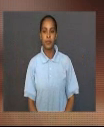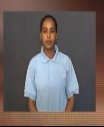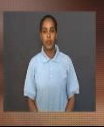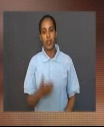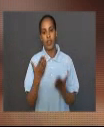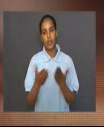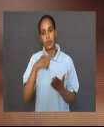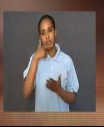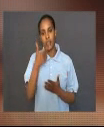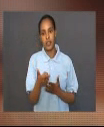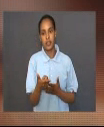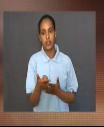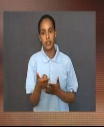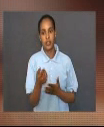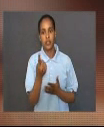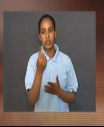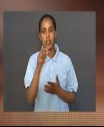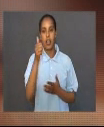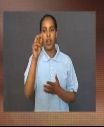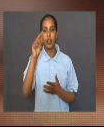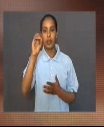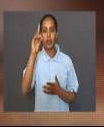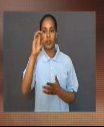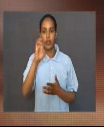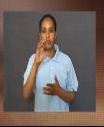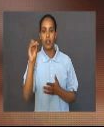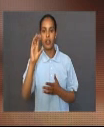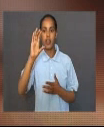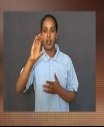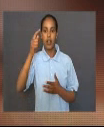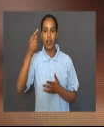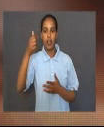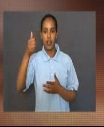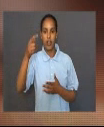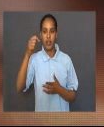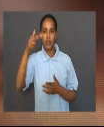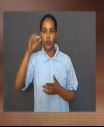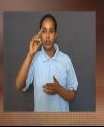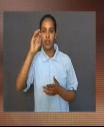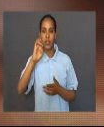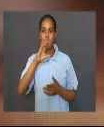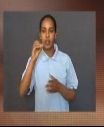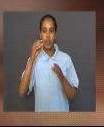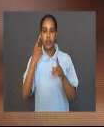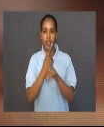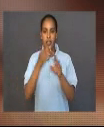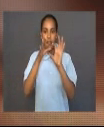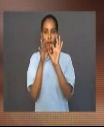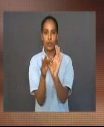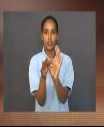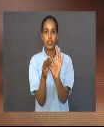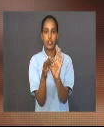If you said the anode and the cathode create a connection with